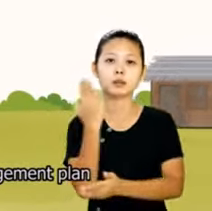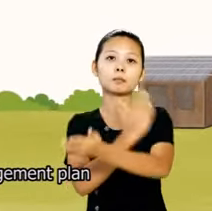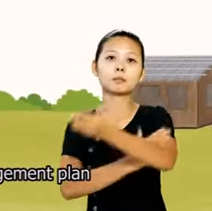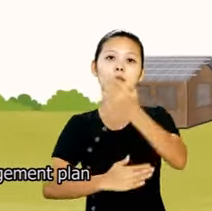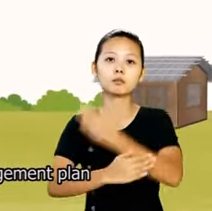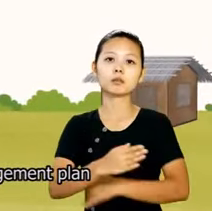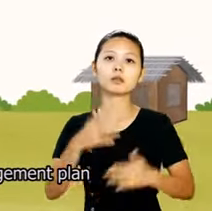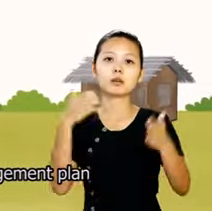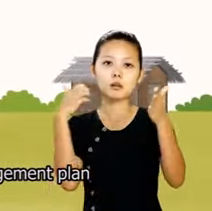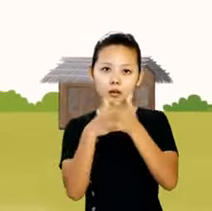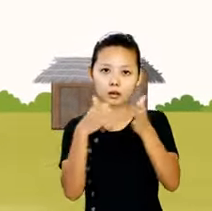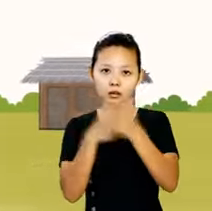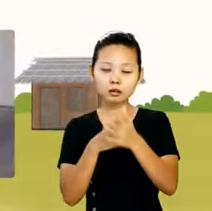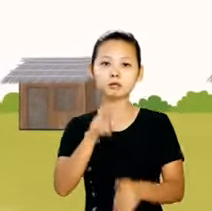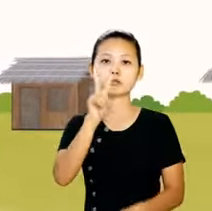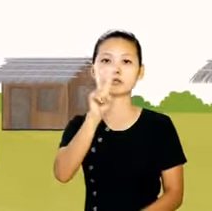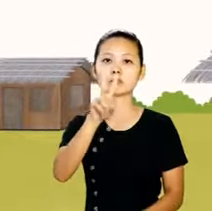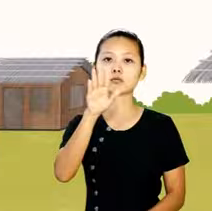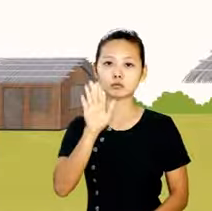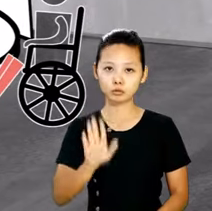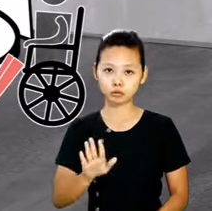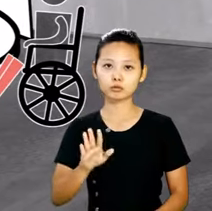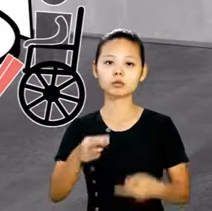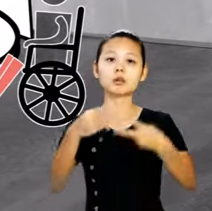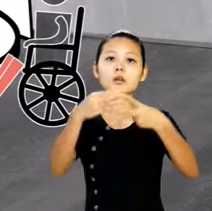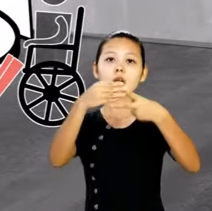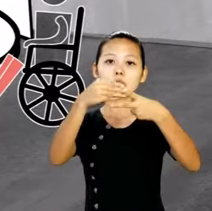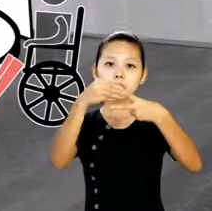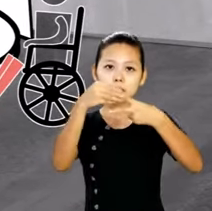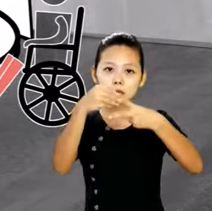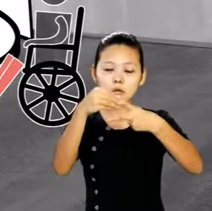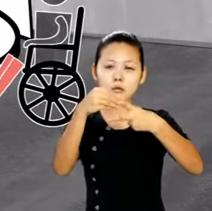disaster risk management plan.